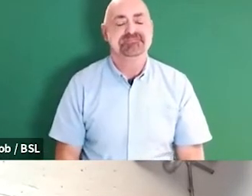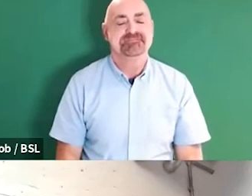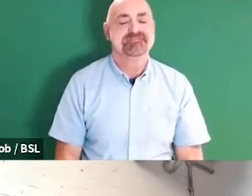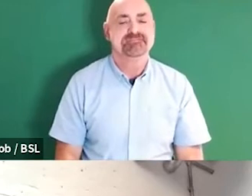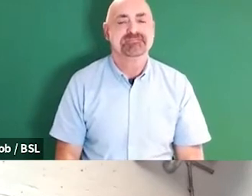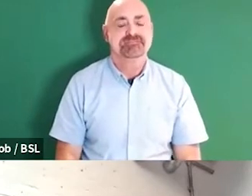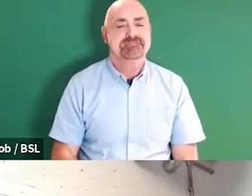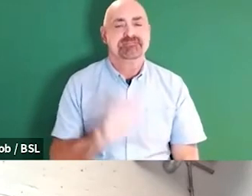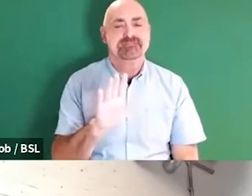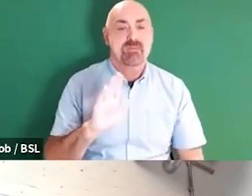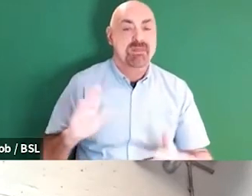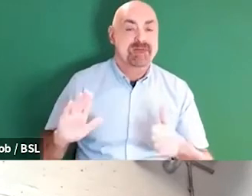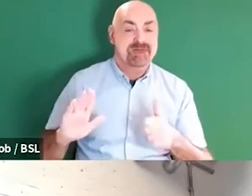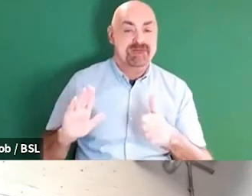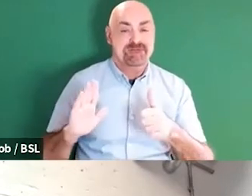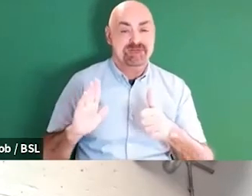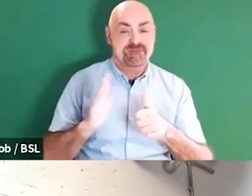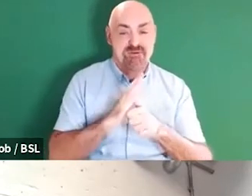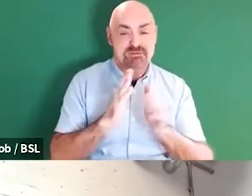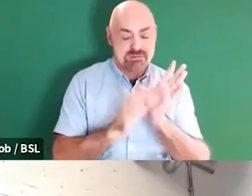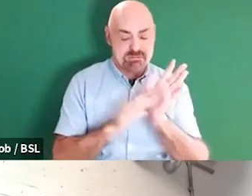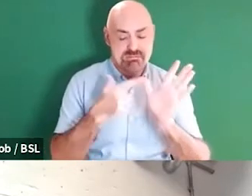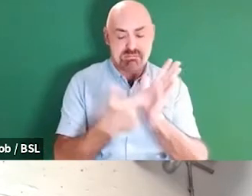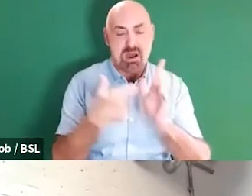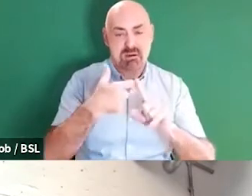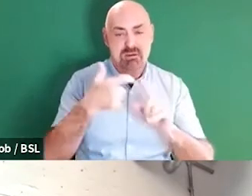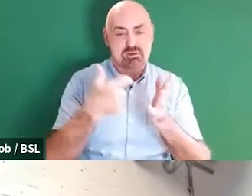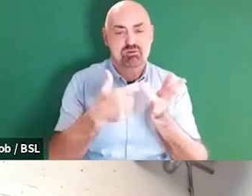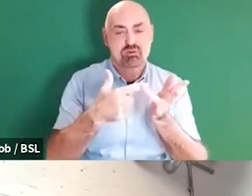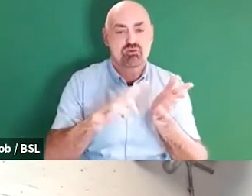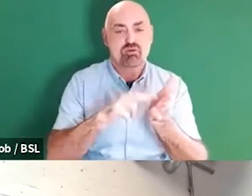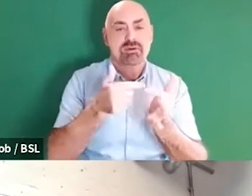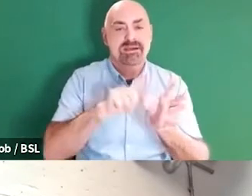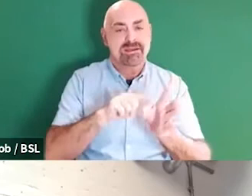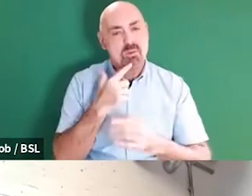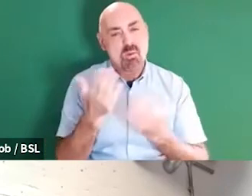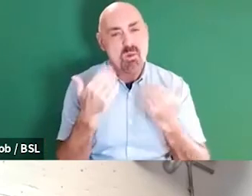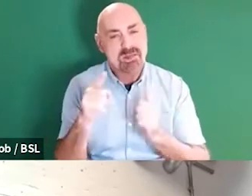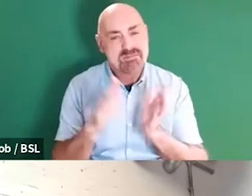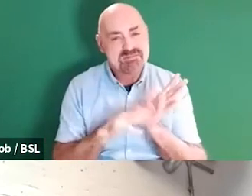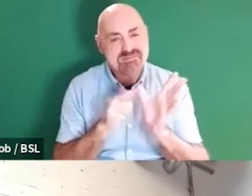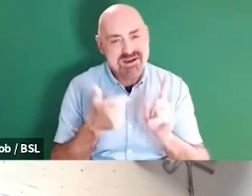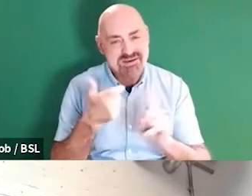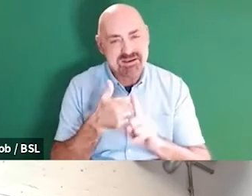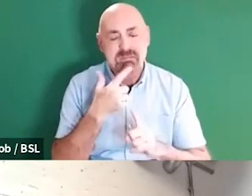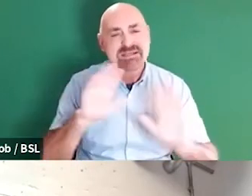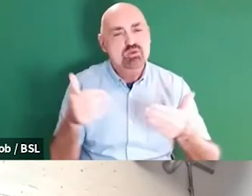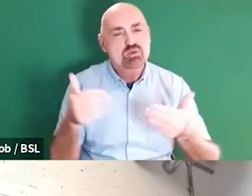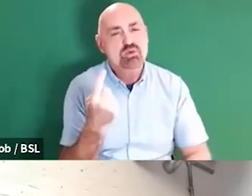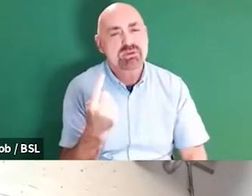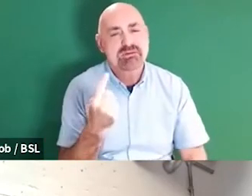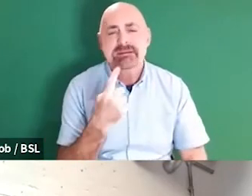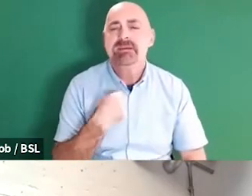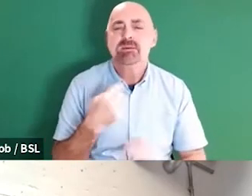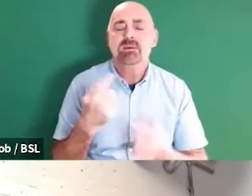Yeah, first we will hear from Marc Rooney. Welcome, Marc. Could you please briefly introduce yourself and tell